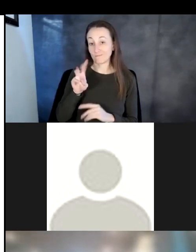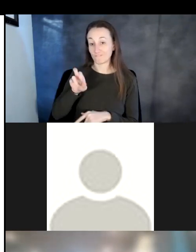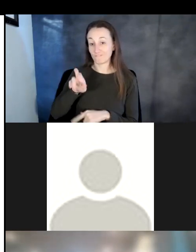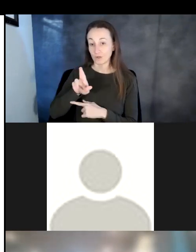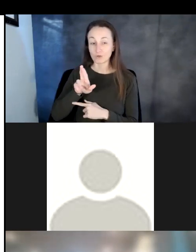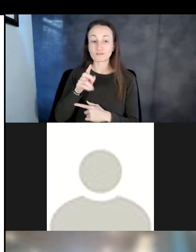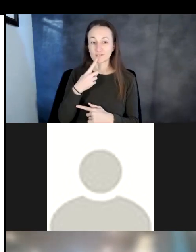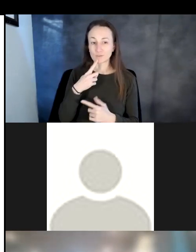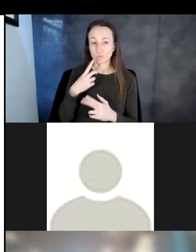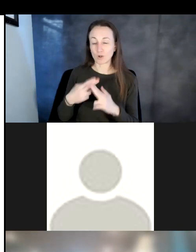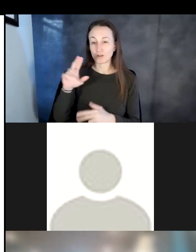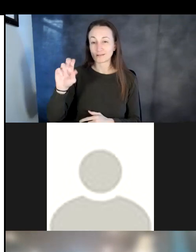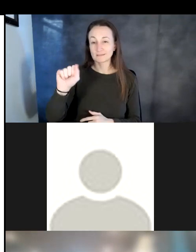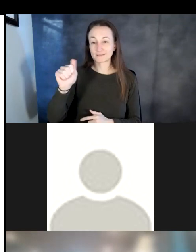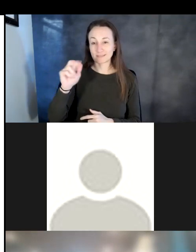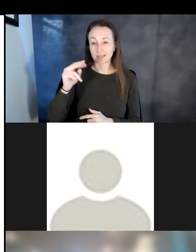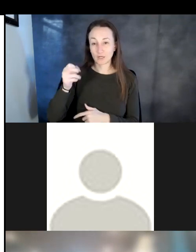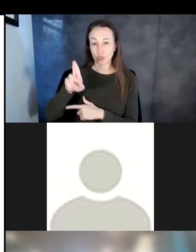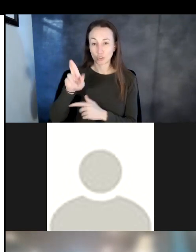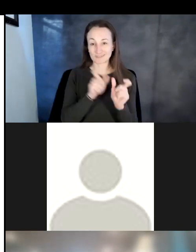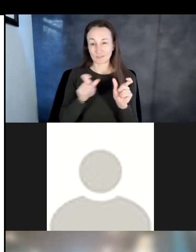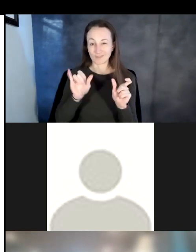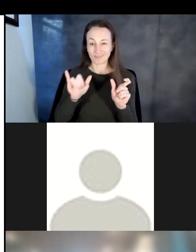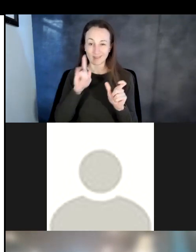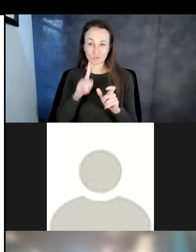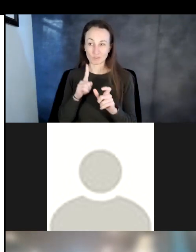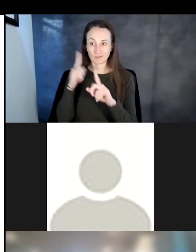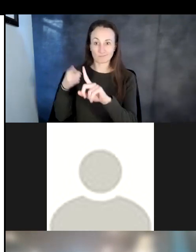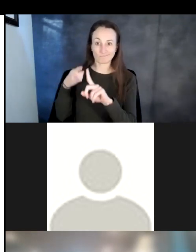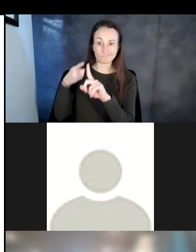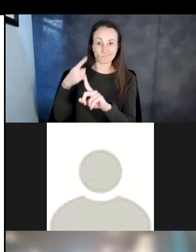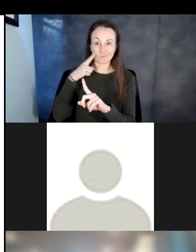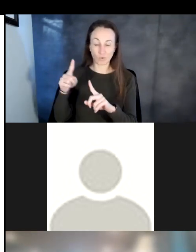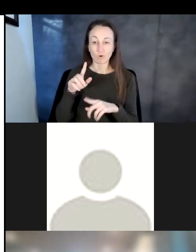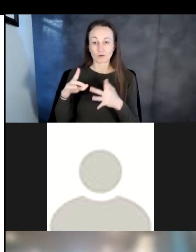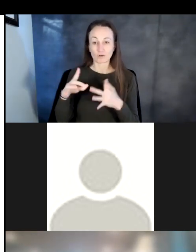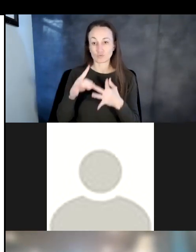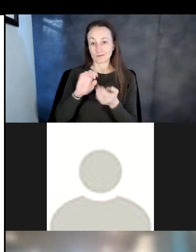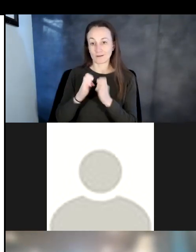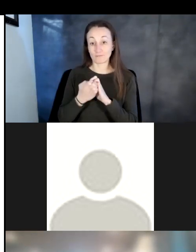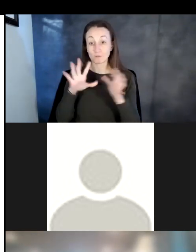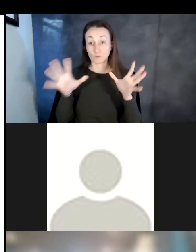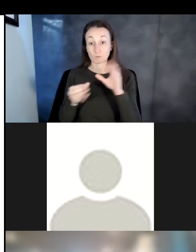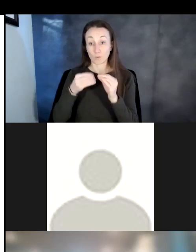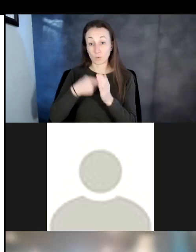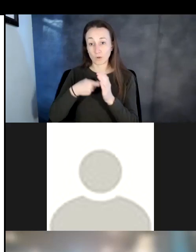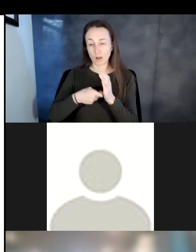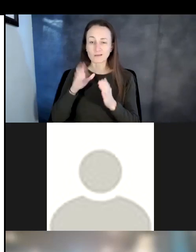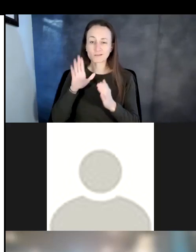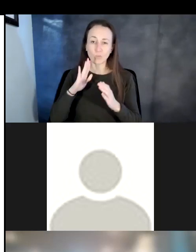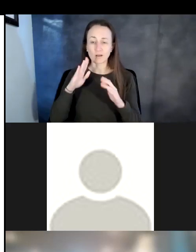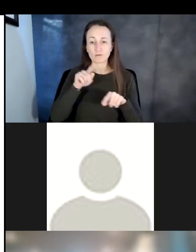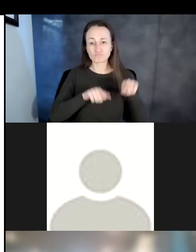sequencing. That's kind of the go-to strategy for traditional directed evolution. And the total cost of that, it'll vary from experiment